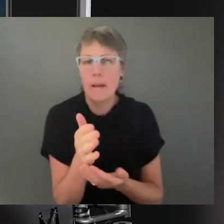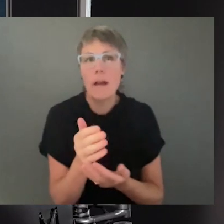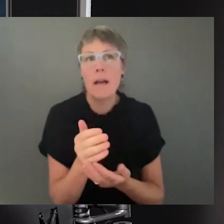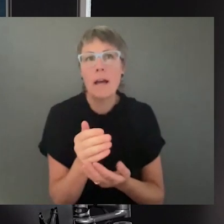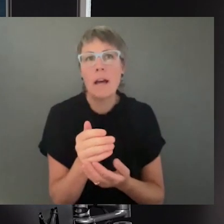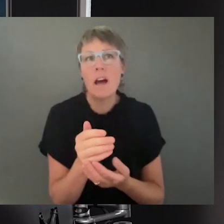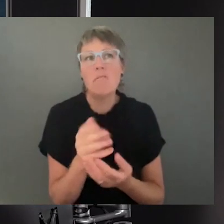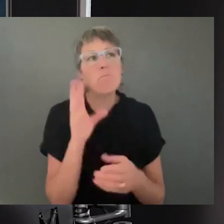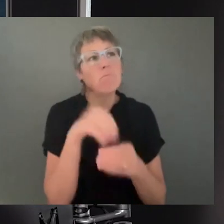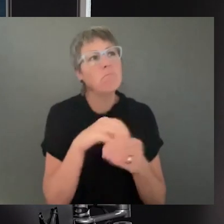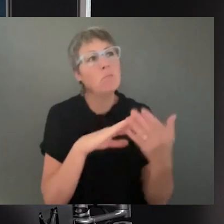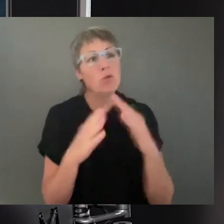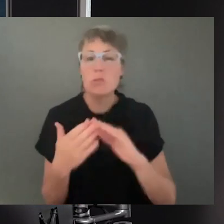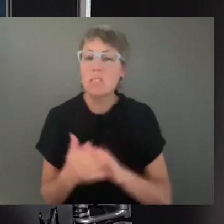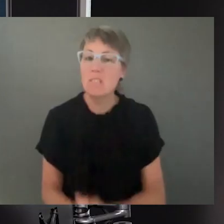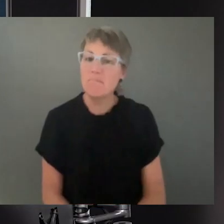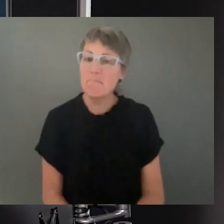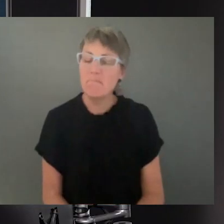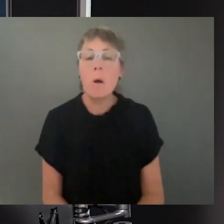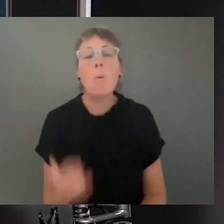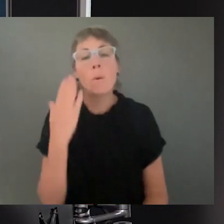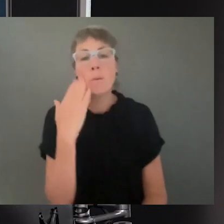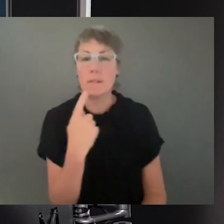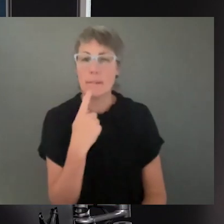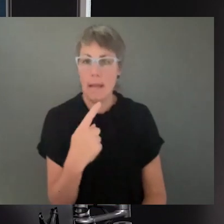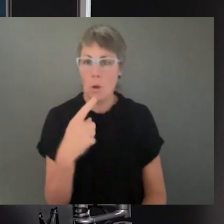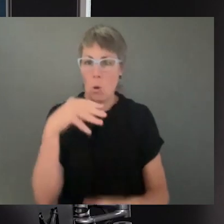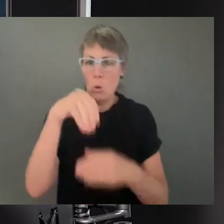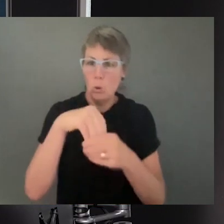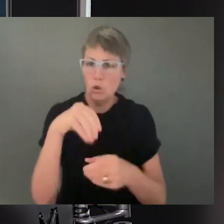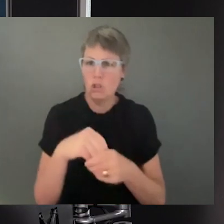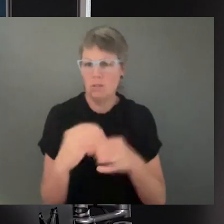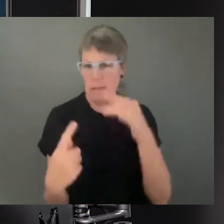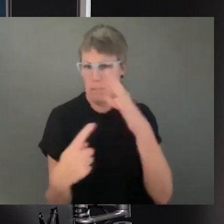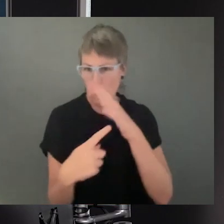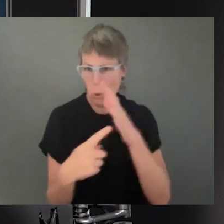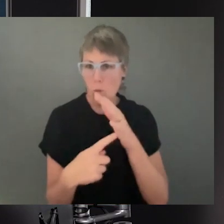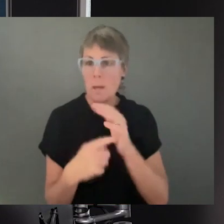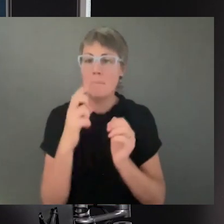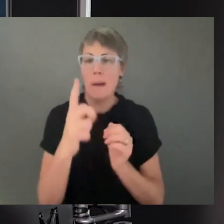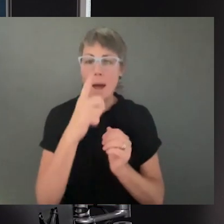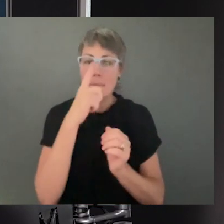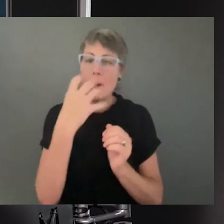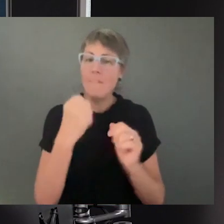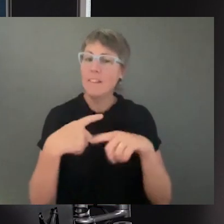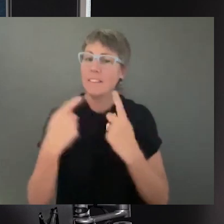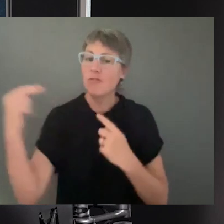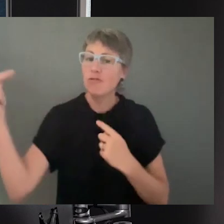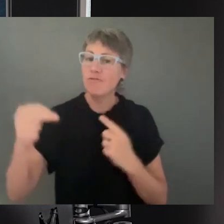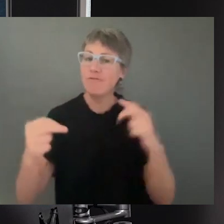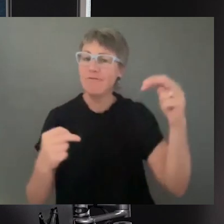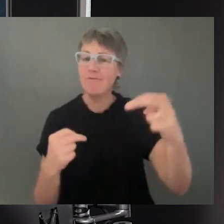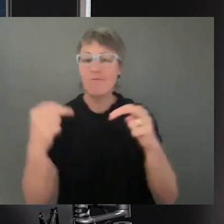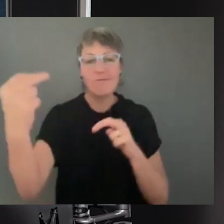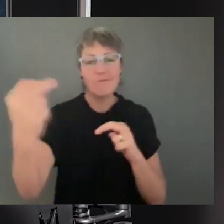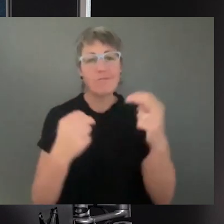Yeah. And inclusivity means a lot to a lot of people, and it'll mean different things in different ways to different people. If you've got a